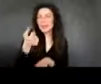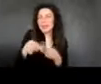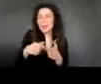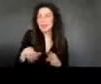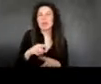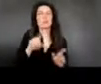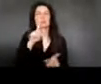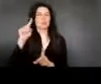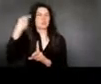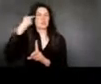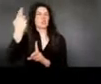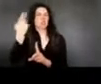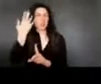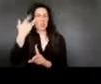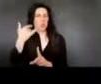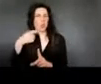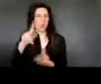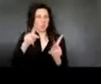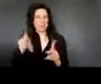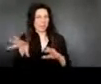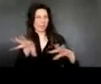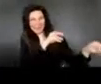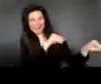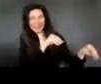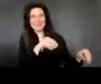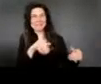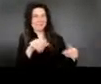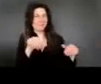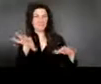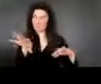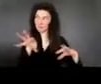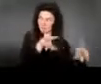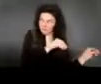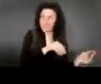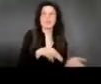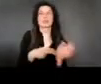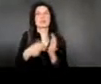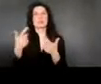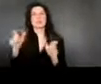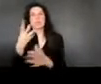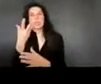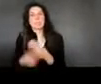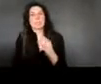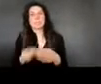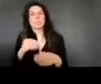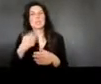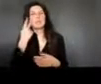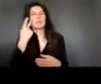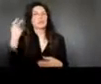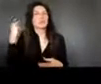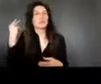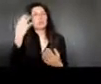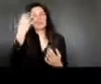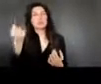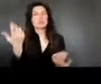unrest, and they completely left the area. So that's created this kind of huge gap in the memory. I mean, if you think about it, 100